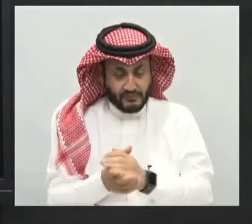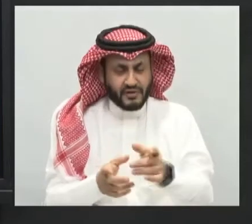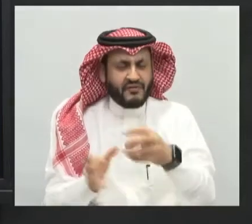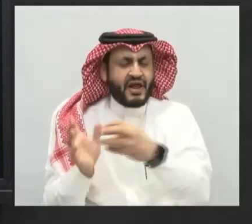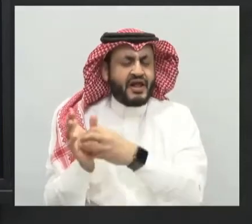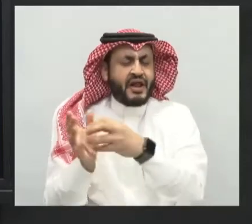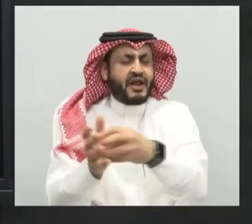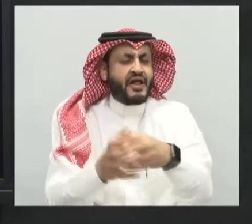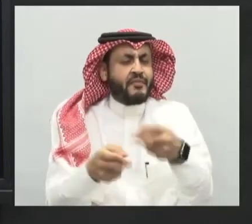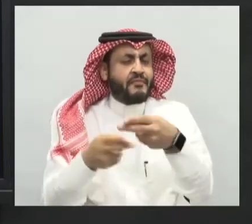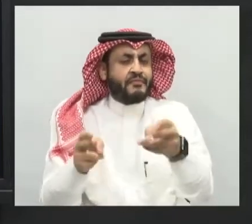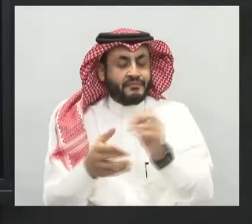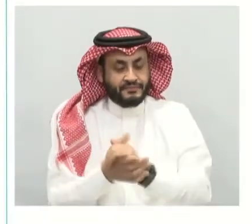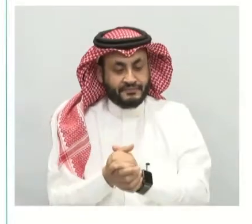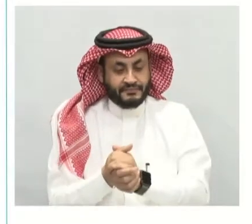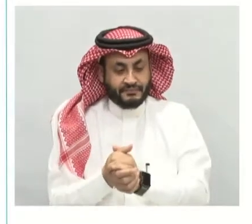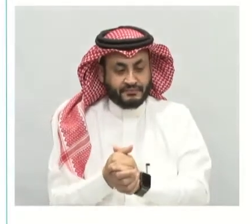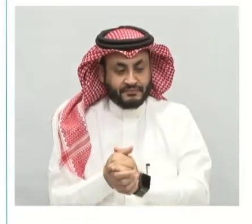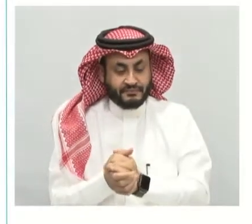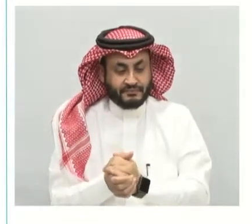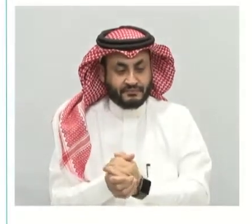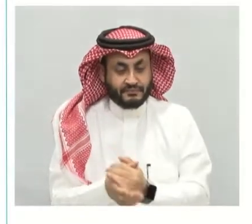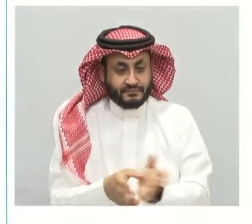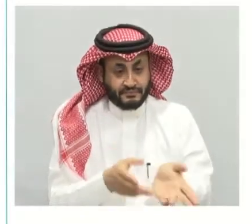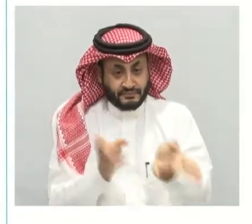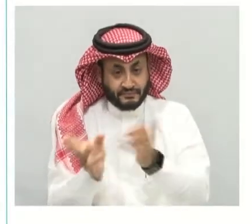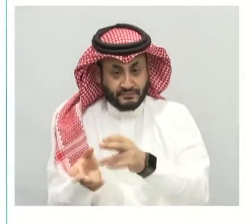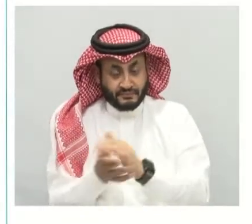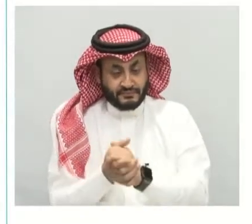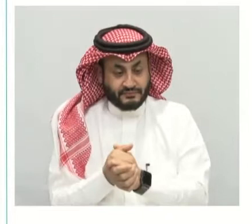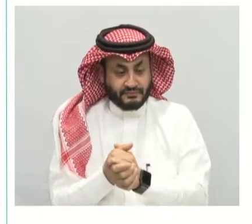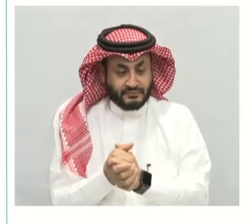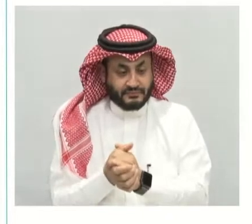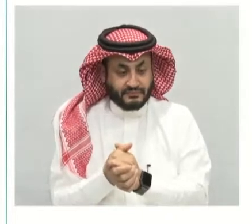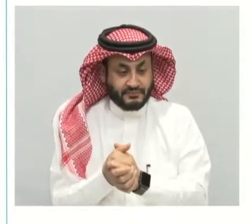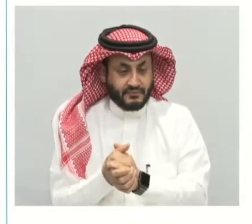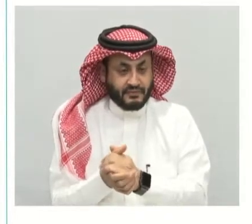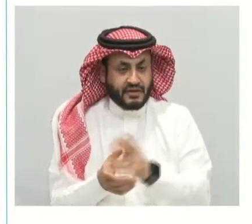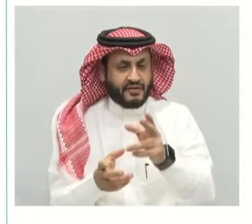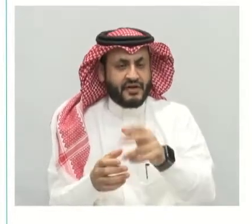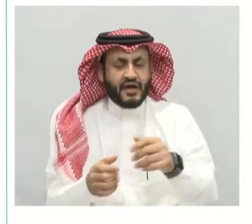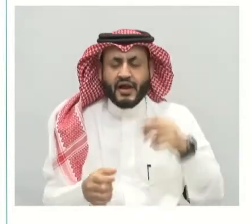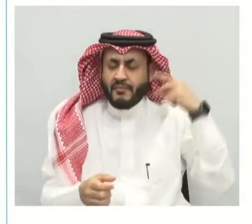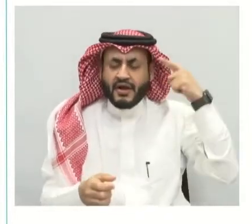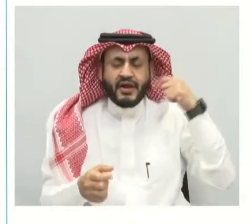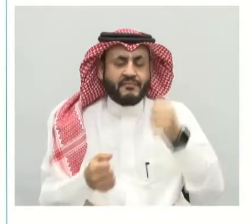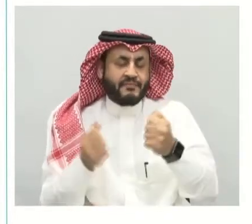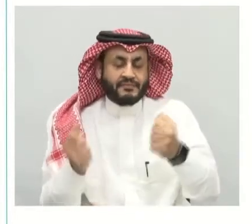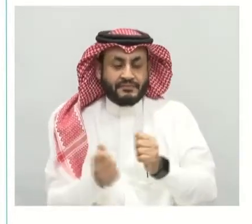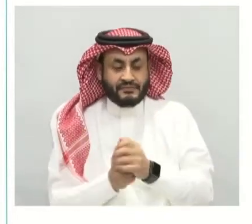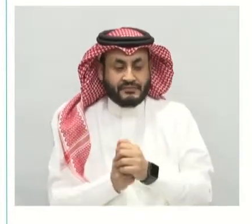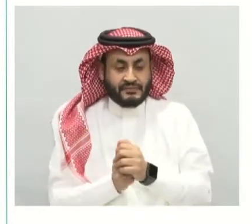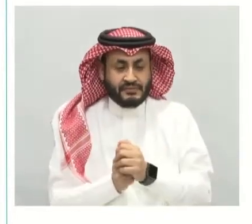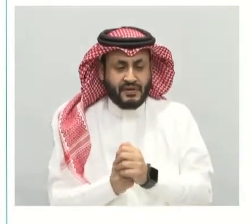these different places. So also we have a comprehension exercise where I ask you to